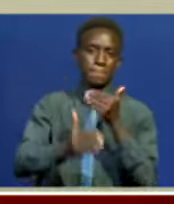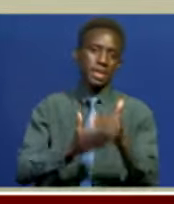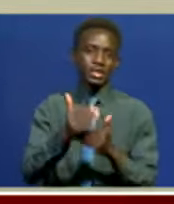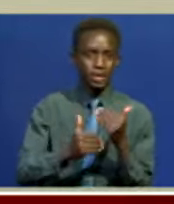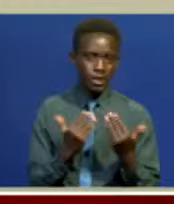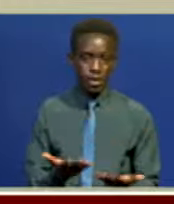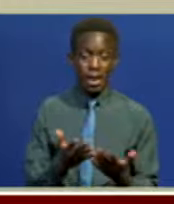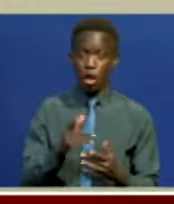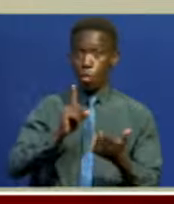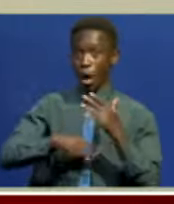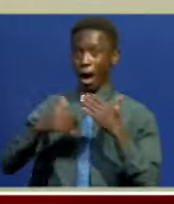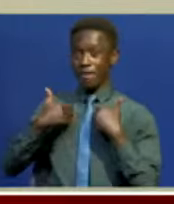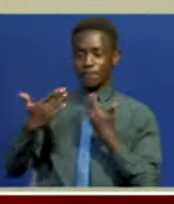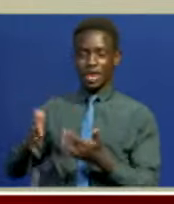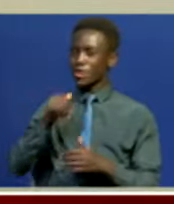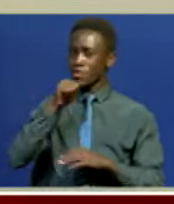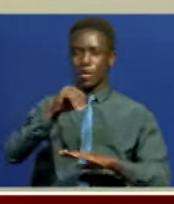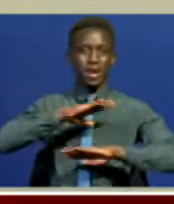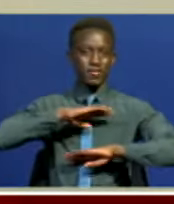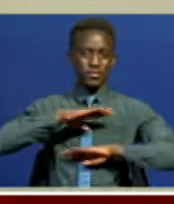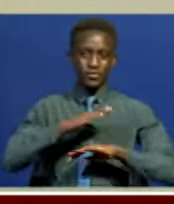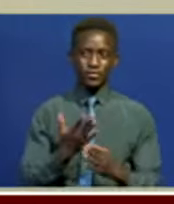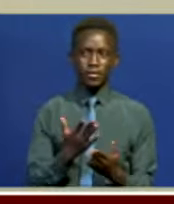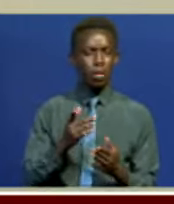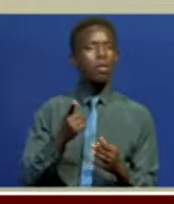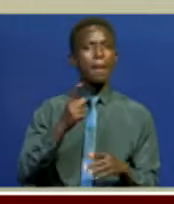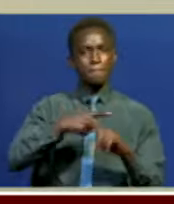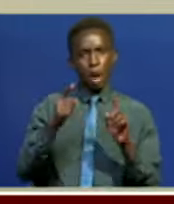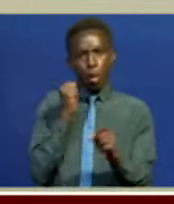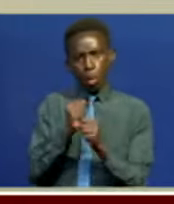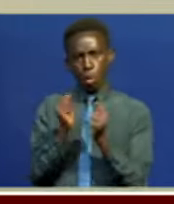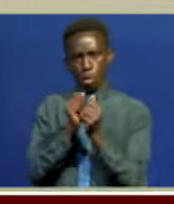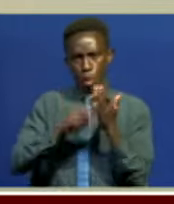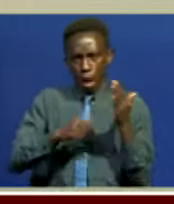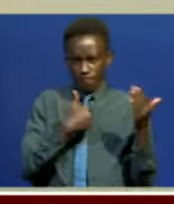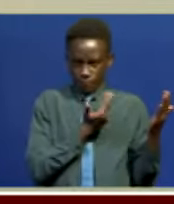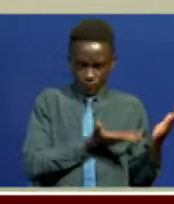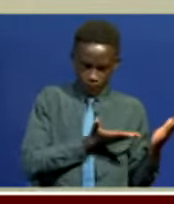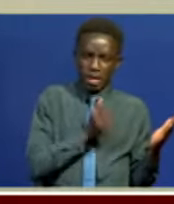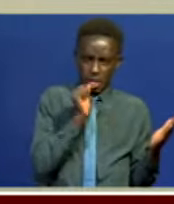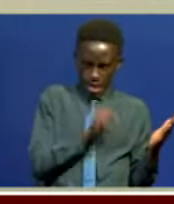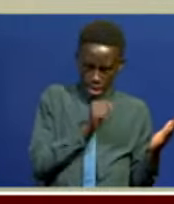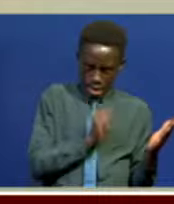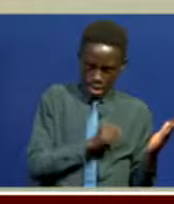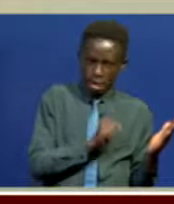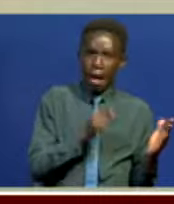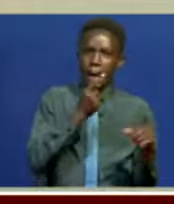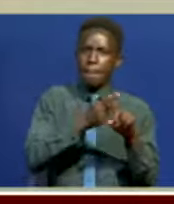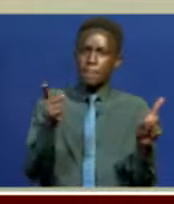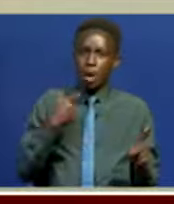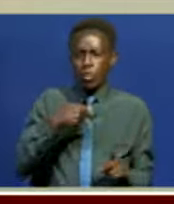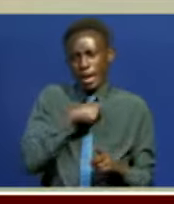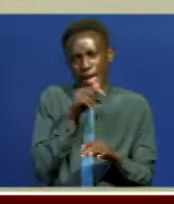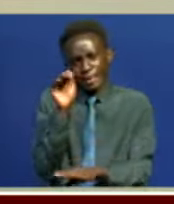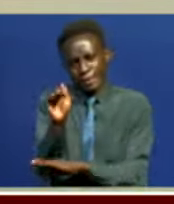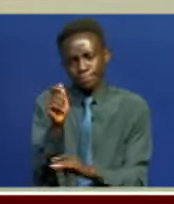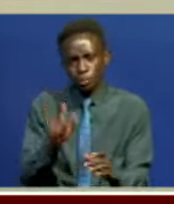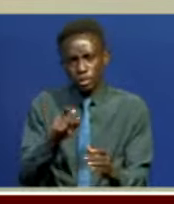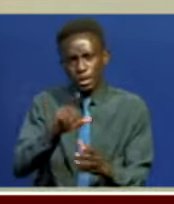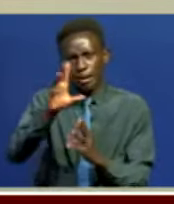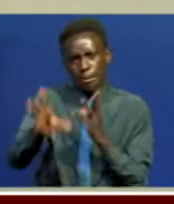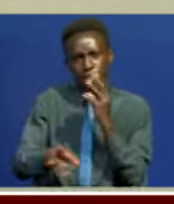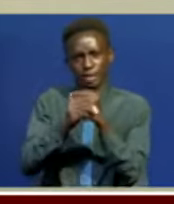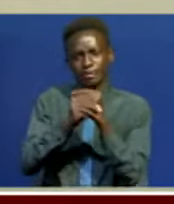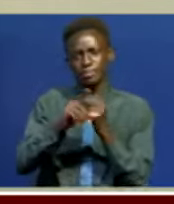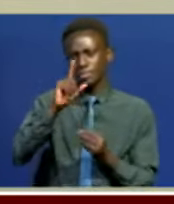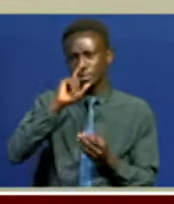not be sufficient. We will work with what we have, but we will also seek to be given enhanced allocations to